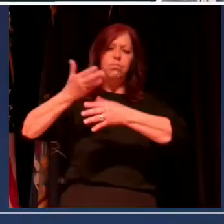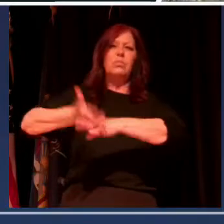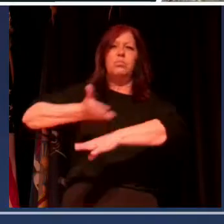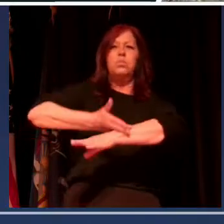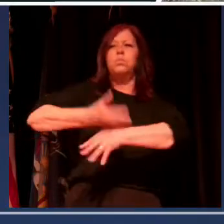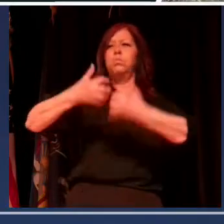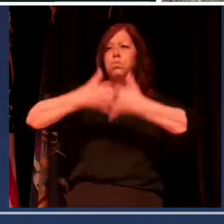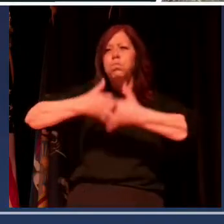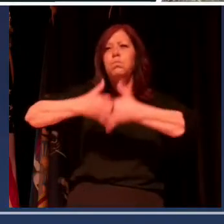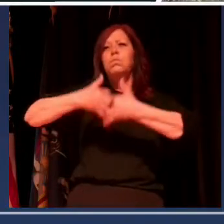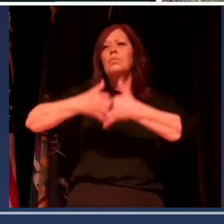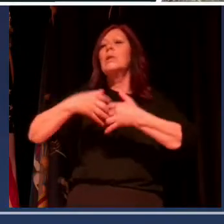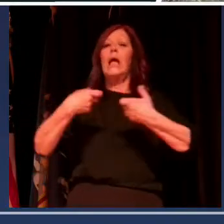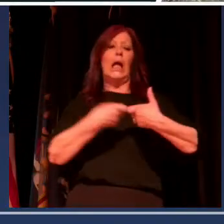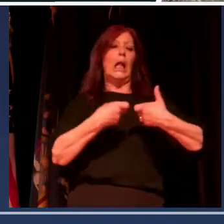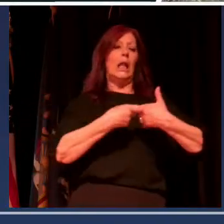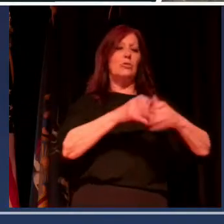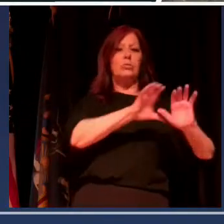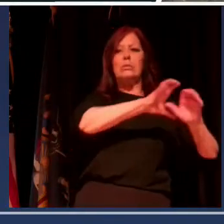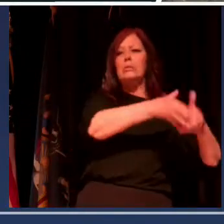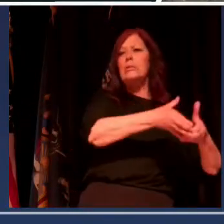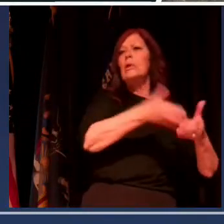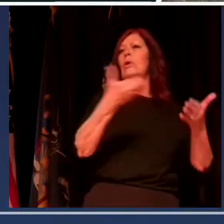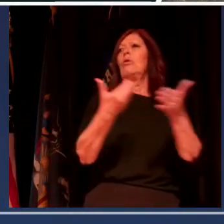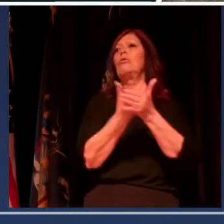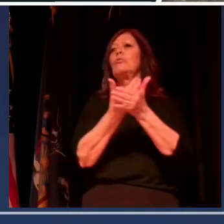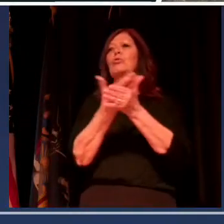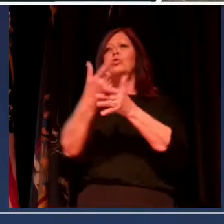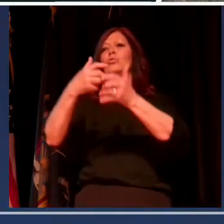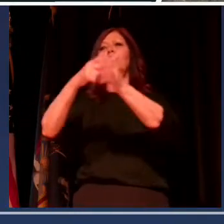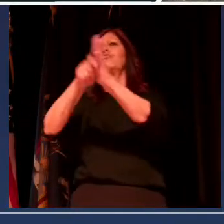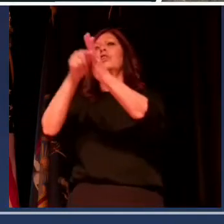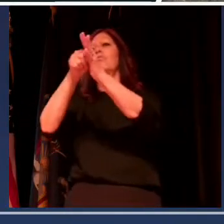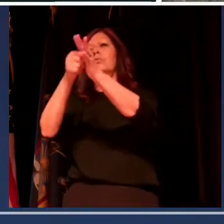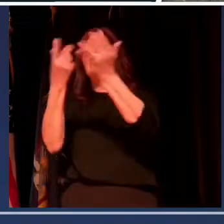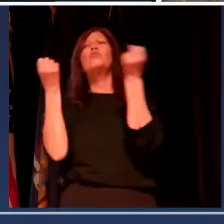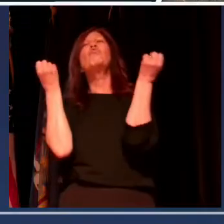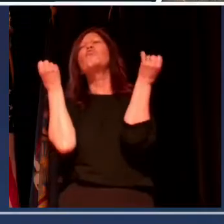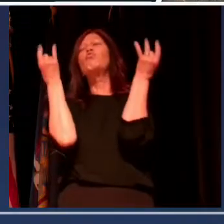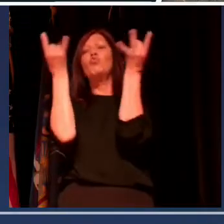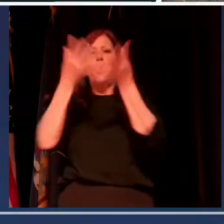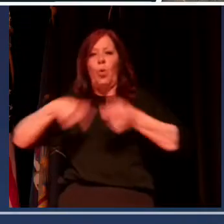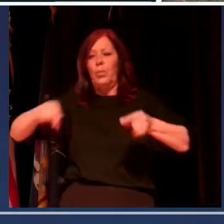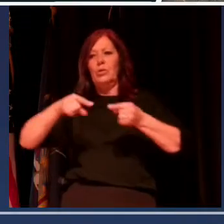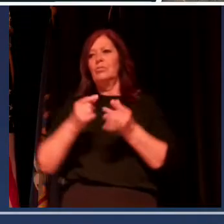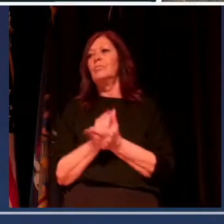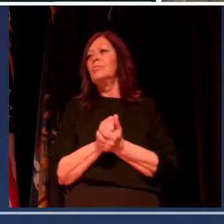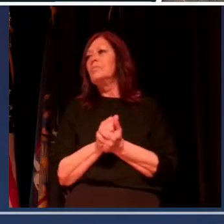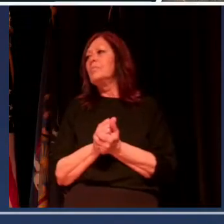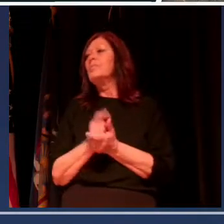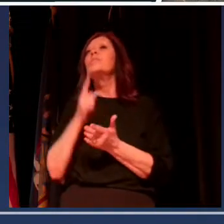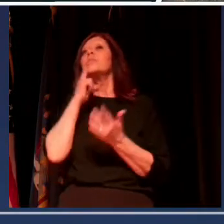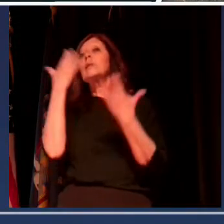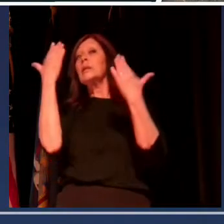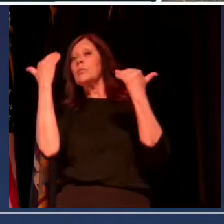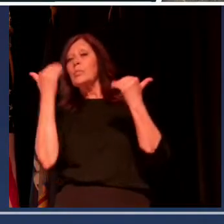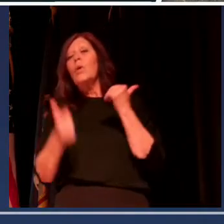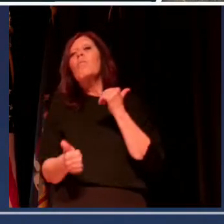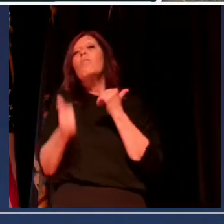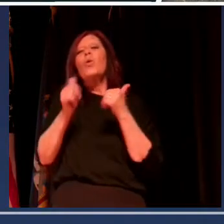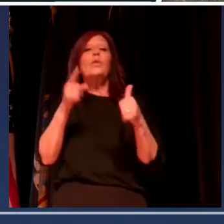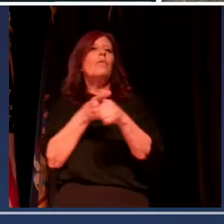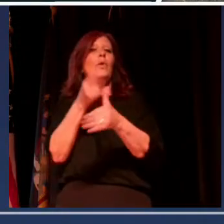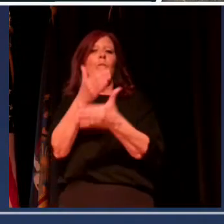a new electrical substation, a new plant-wide generator, and so much more. It is expected that most of the first phase